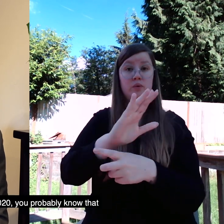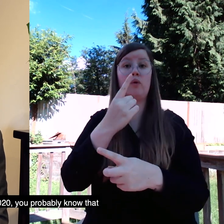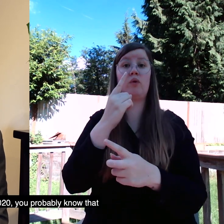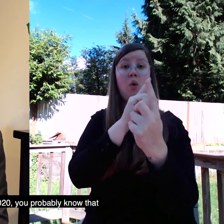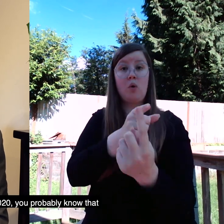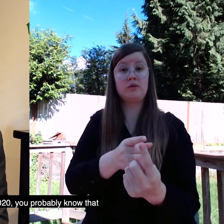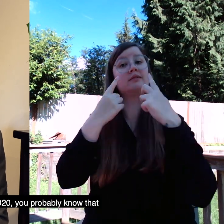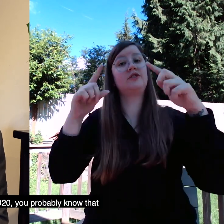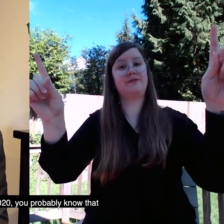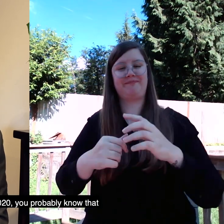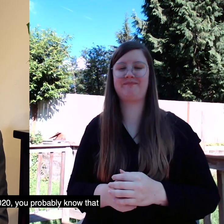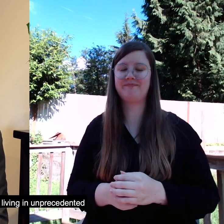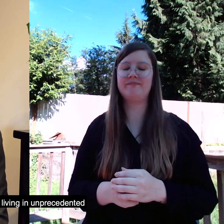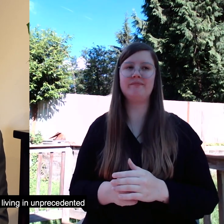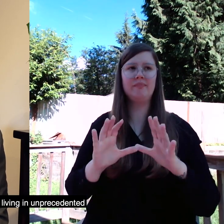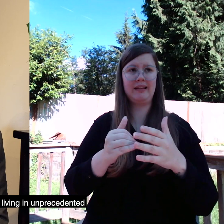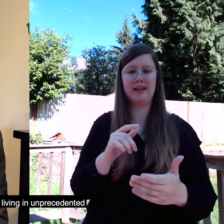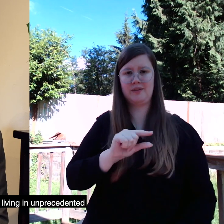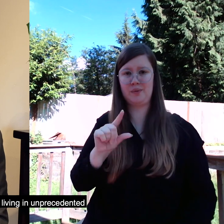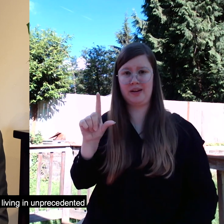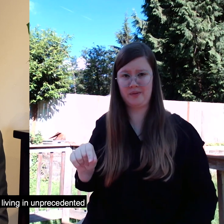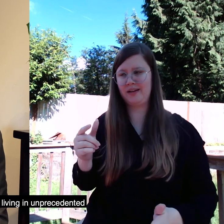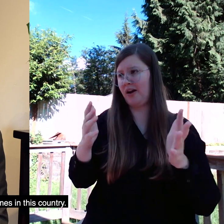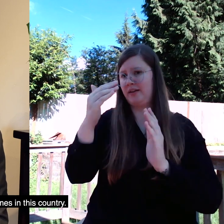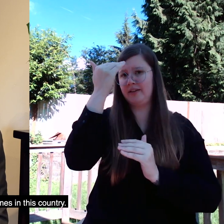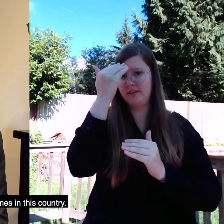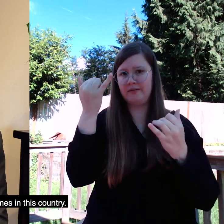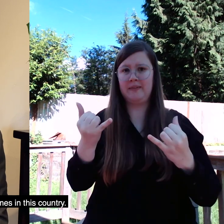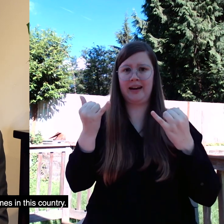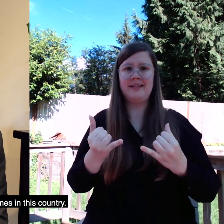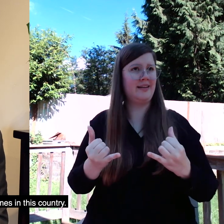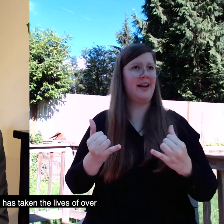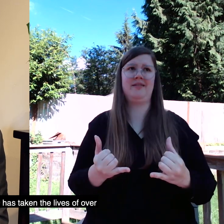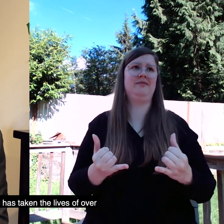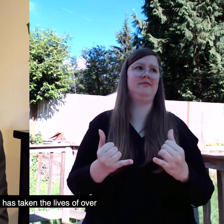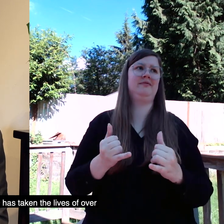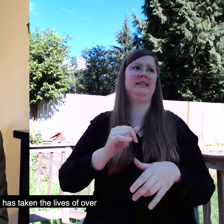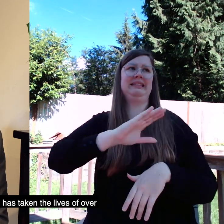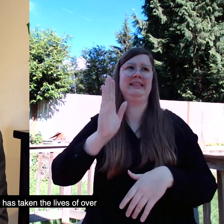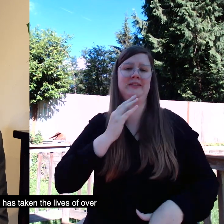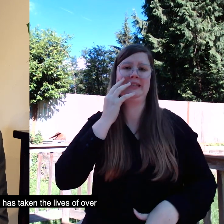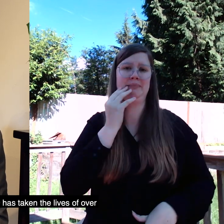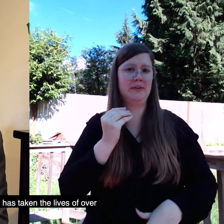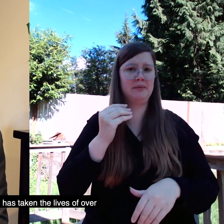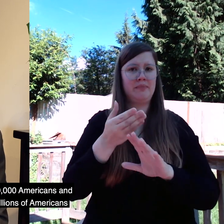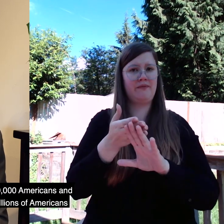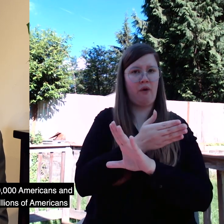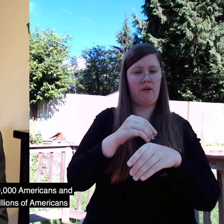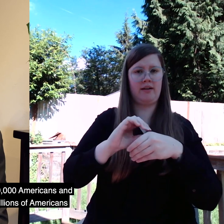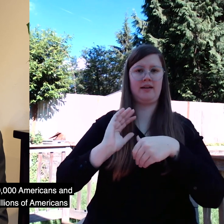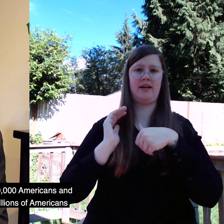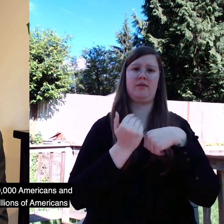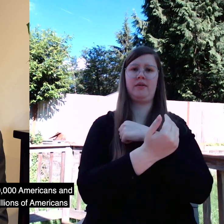Class of 2020, you probably know that we are living in unprecedented times in this country. COVID-19 has taken the lives of